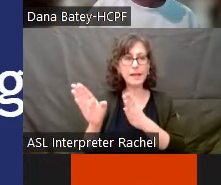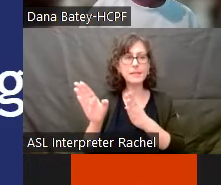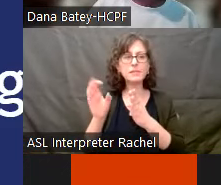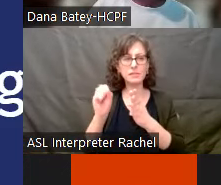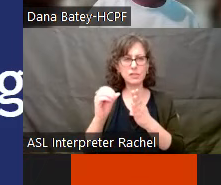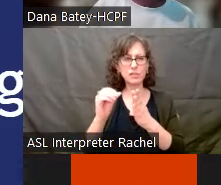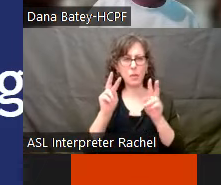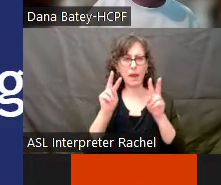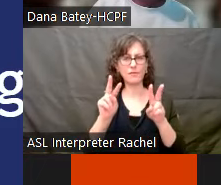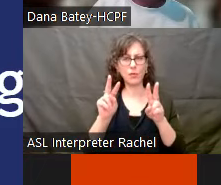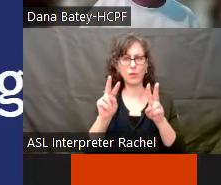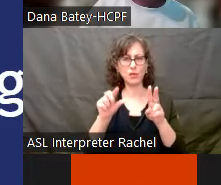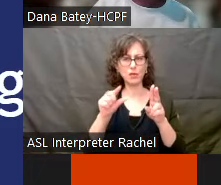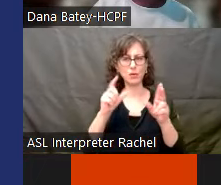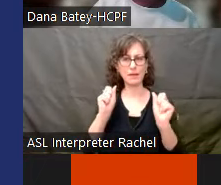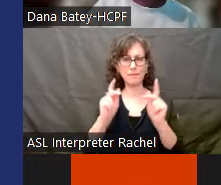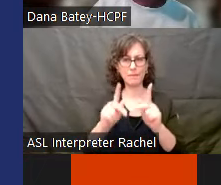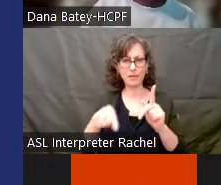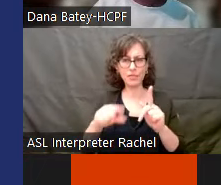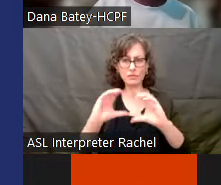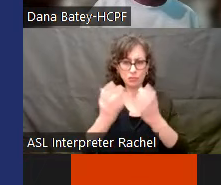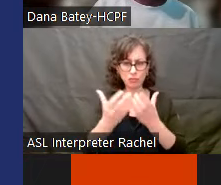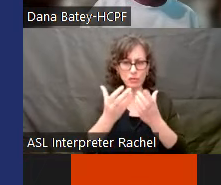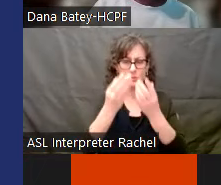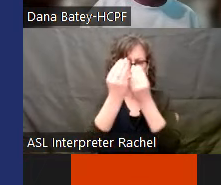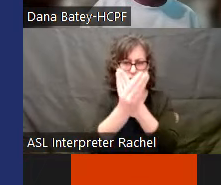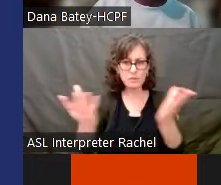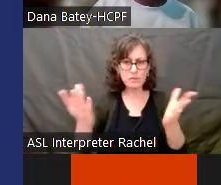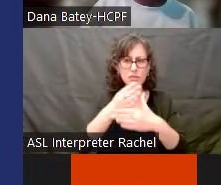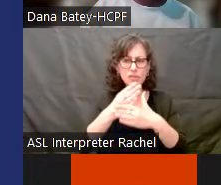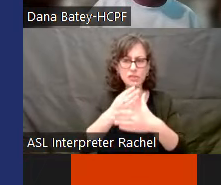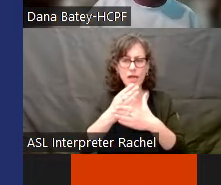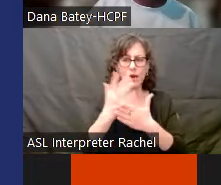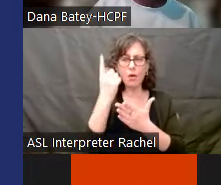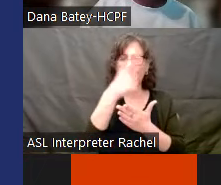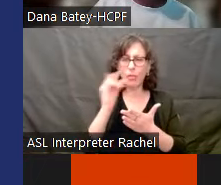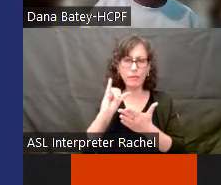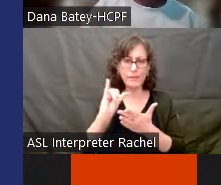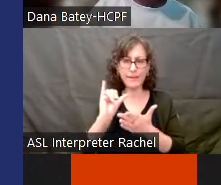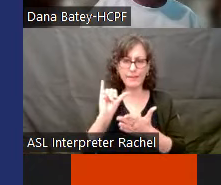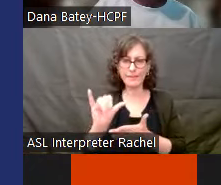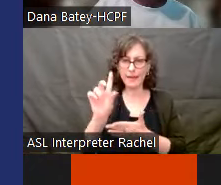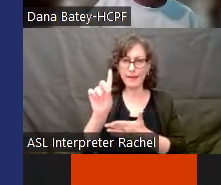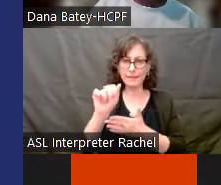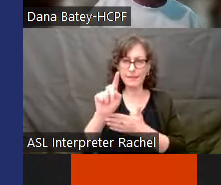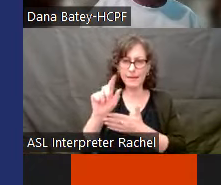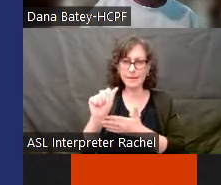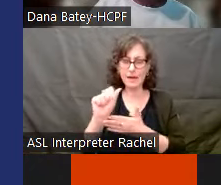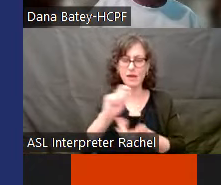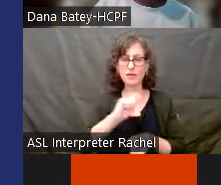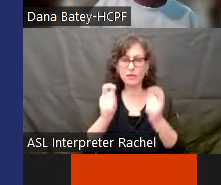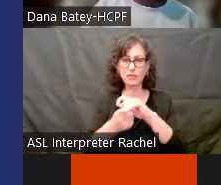to coming back to this group to share out what the data looks like and then how we can really transform our internal health